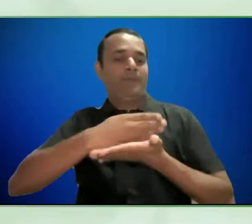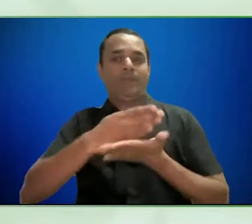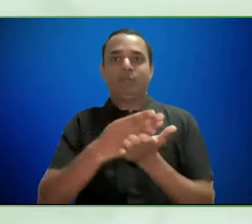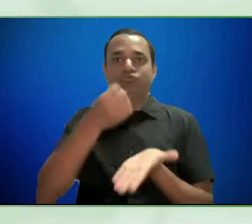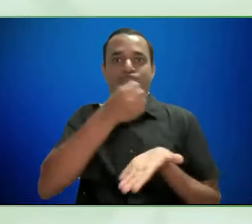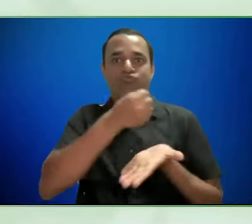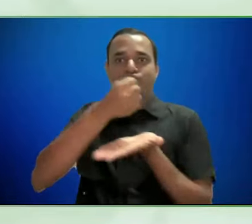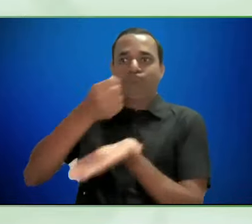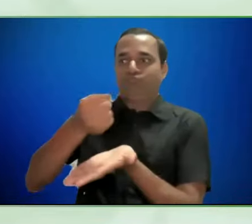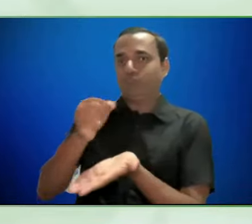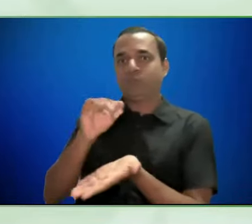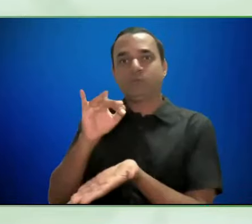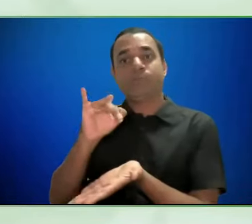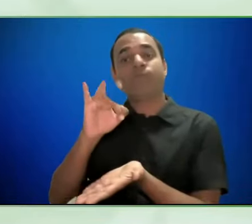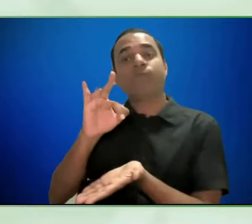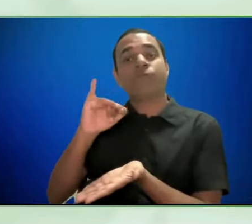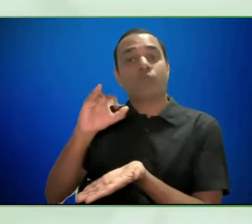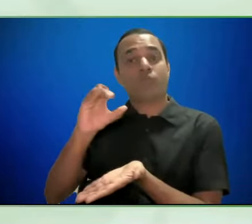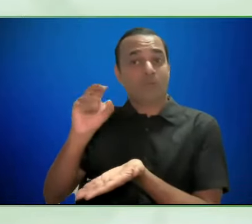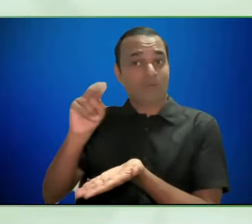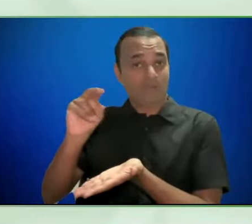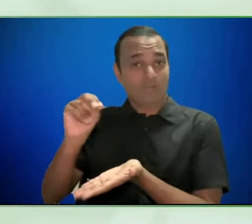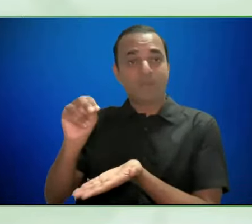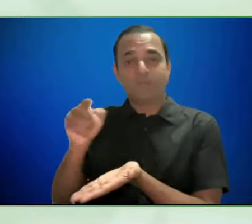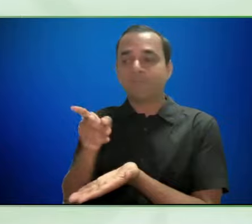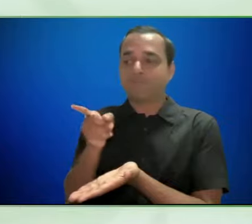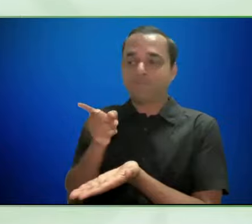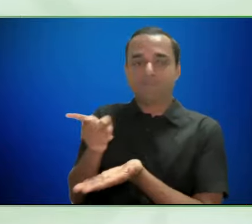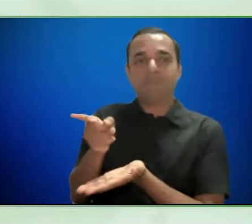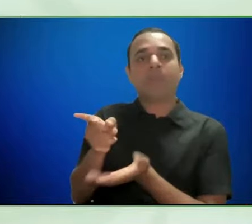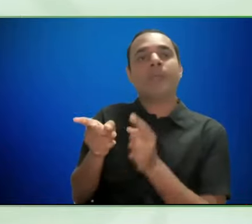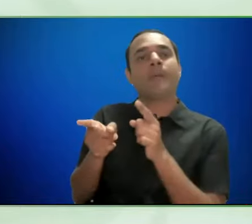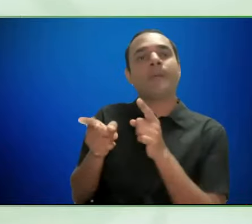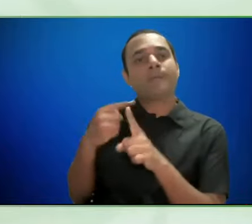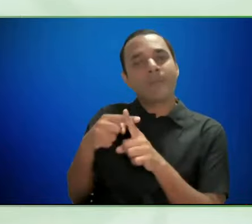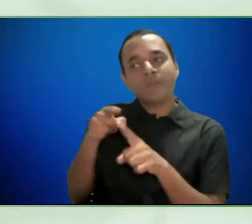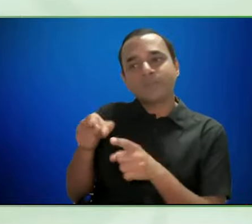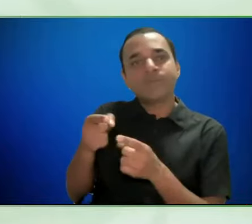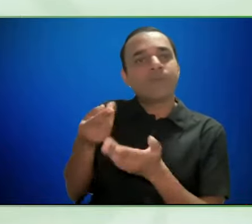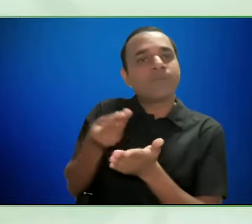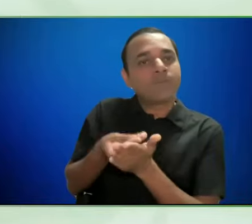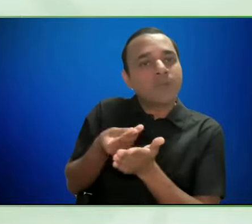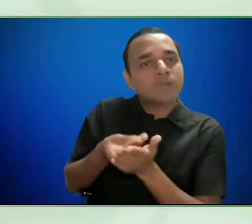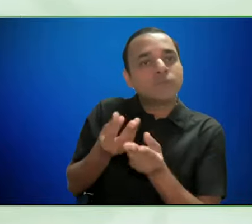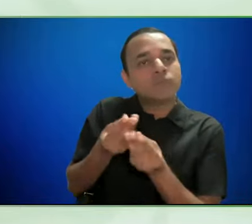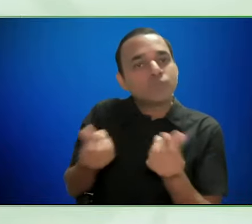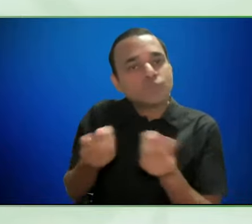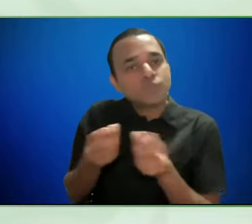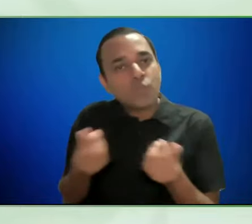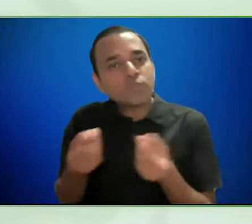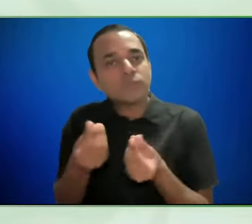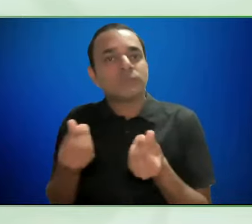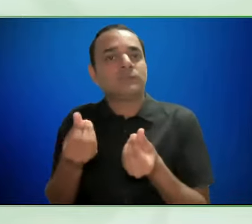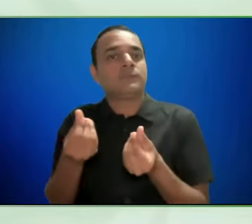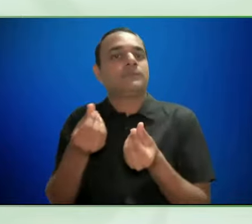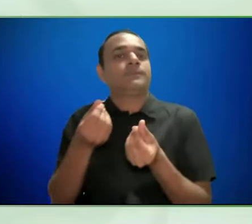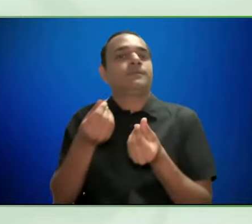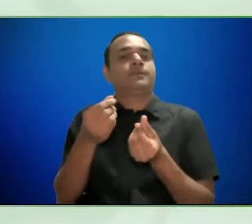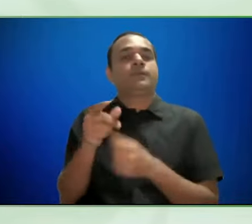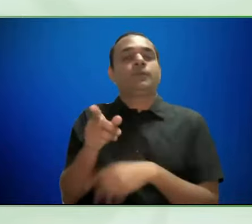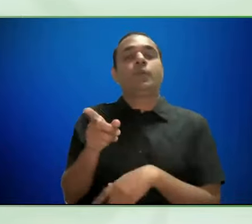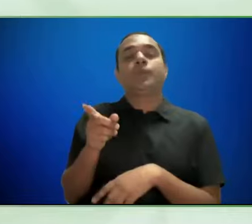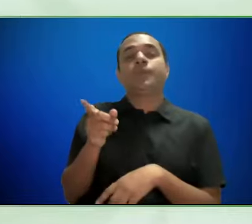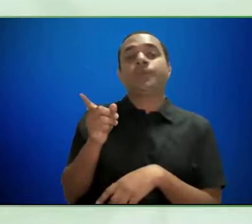choices in life. Yeah. And Fionn said, I don't want to go to a day service. Right. I have other ideas. I do,